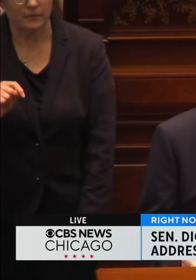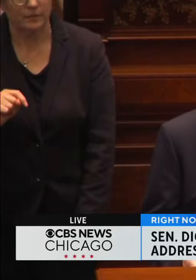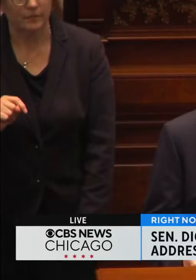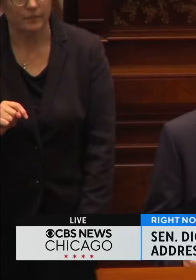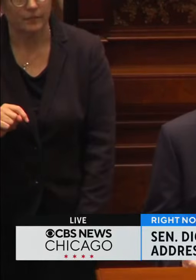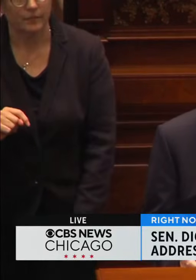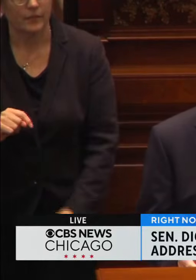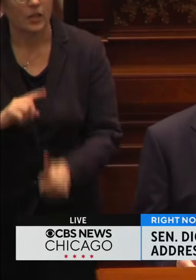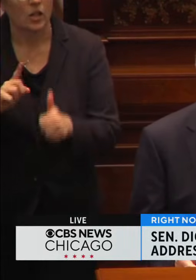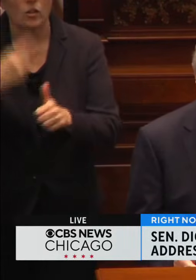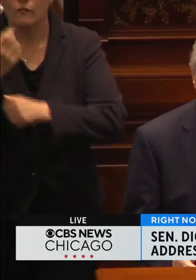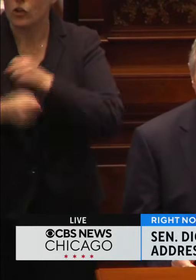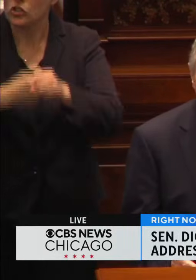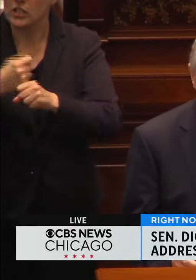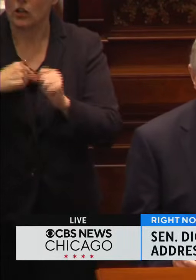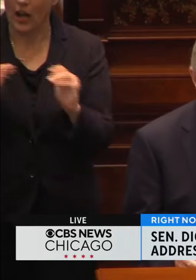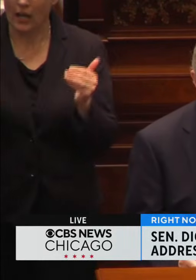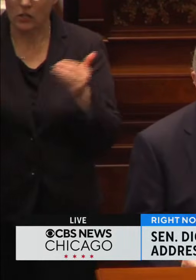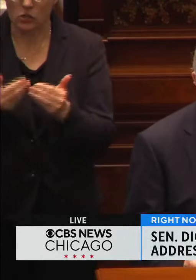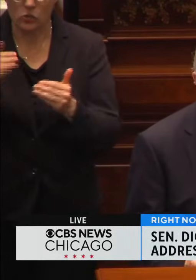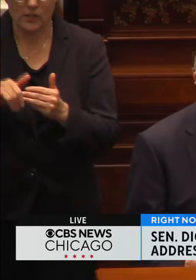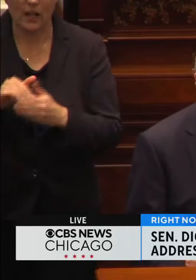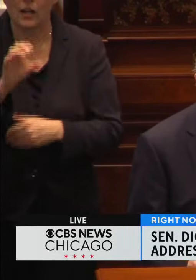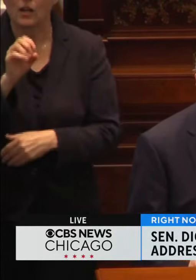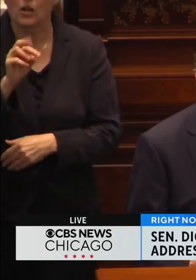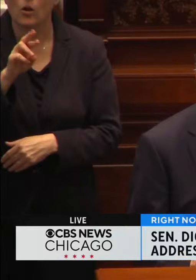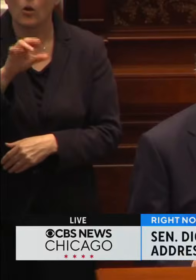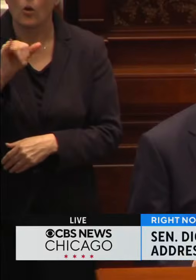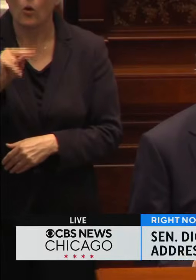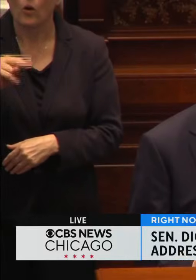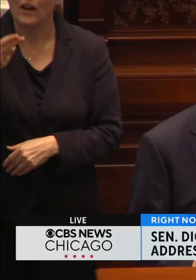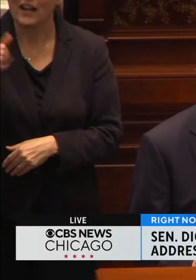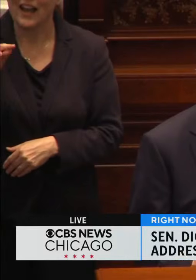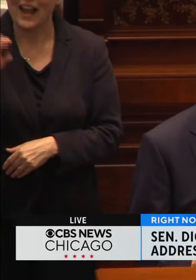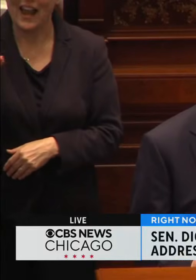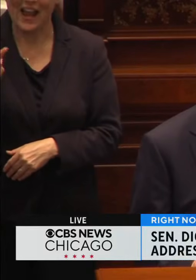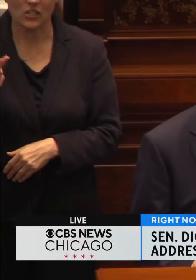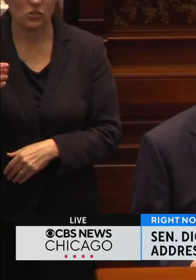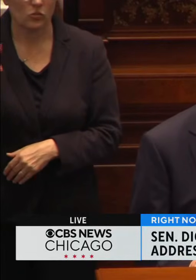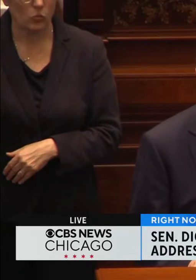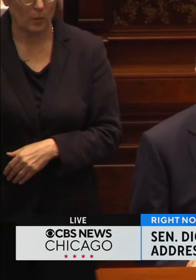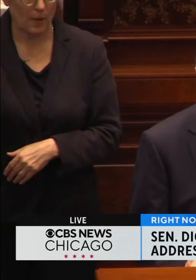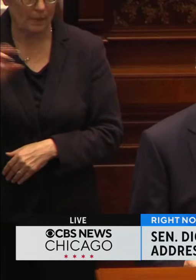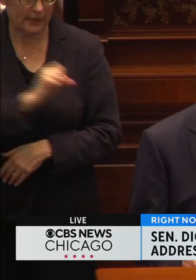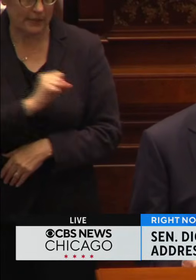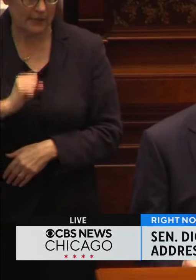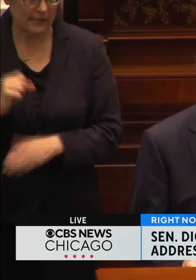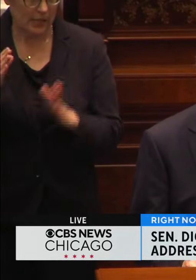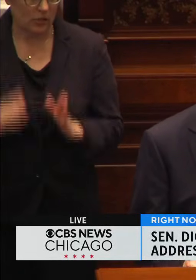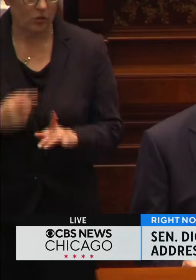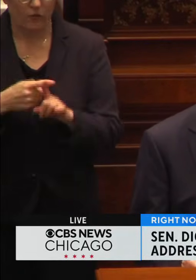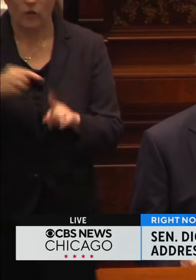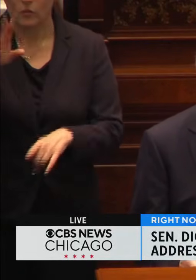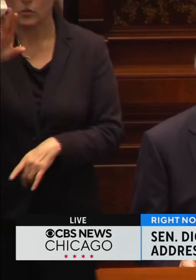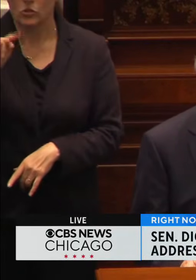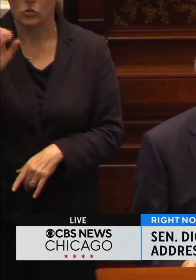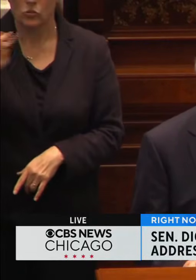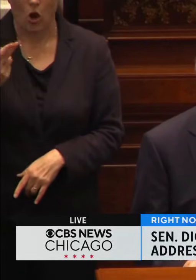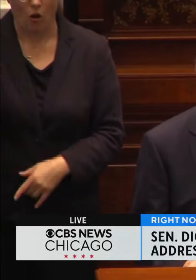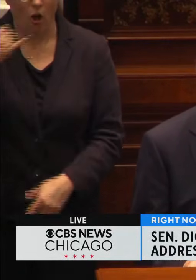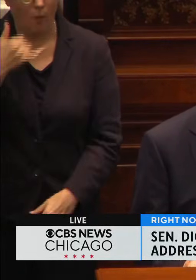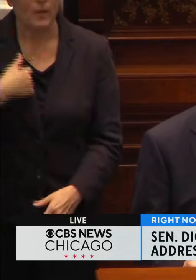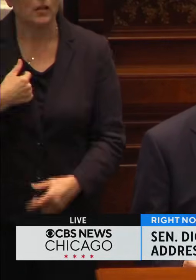I introduced it, Orrin Hatch was the Republican senator from Utah. He called me and he was